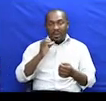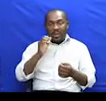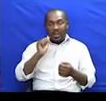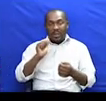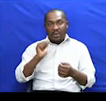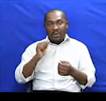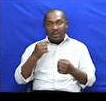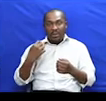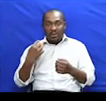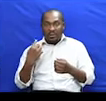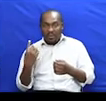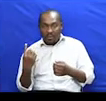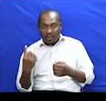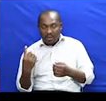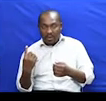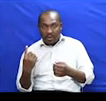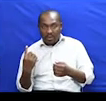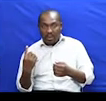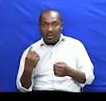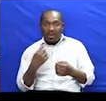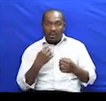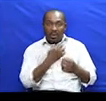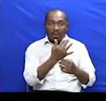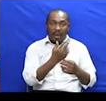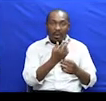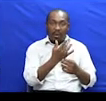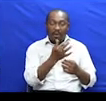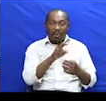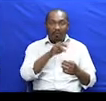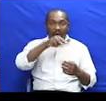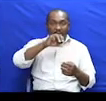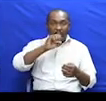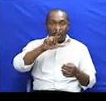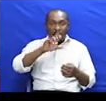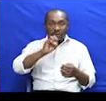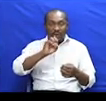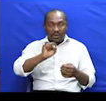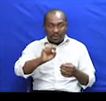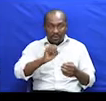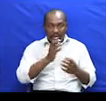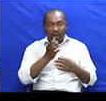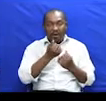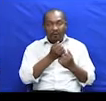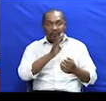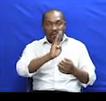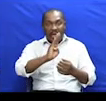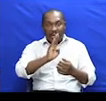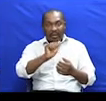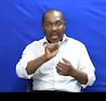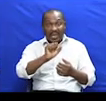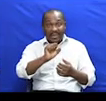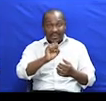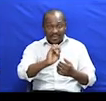moles of acid is 1, number of moles of acid is 2, and number of moles of base is 1. So number of moles of base